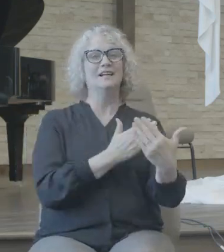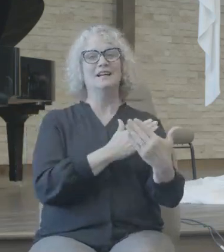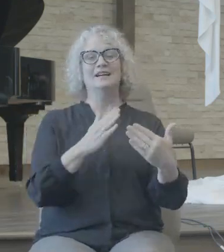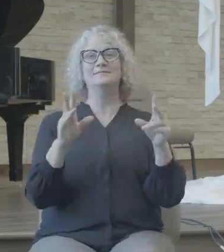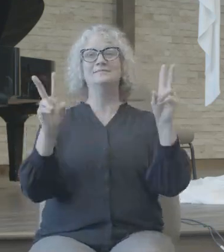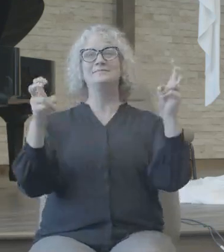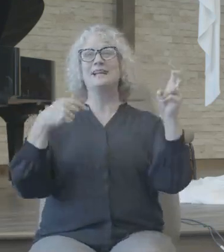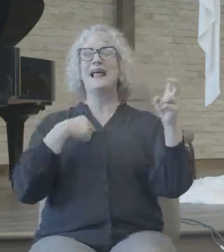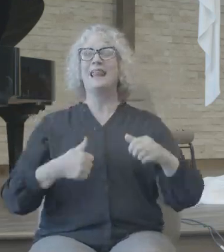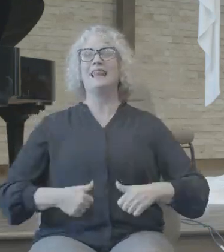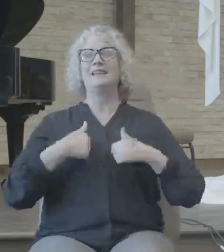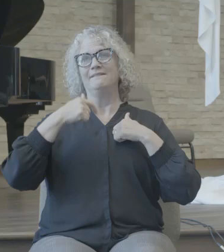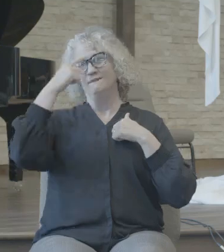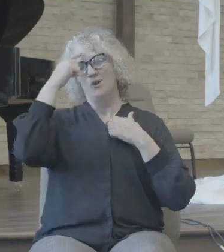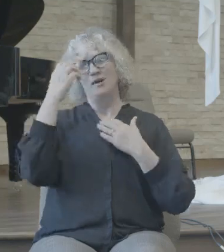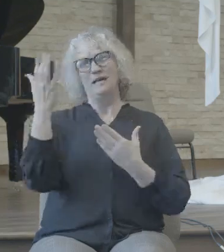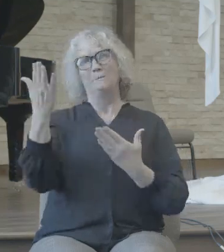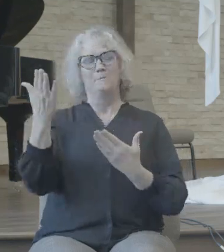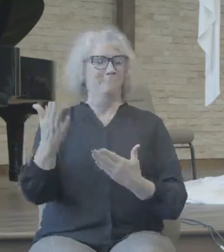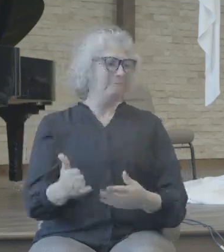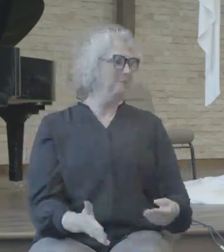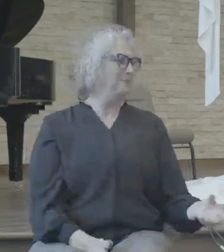Him.